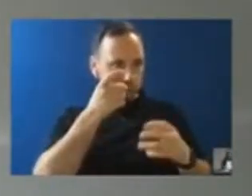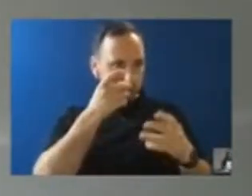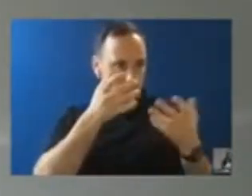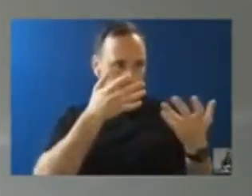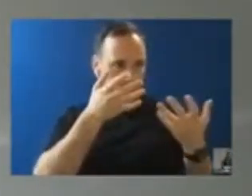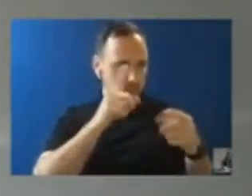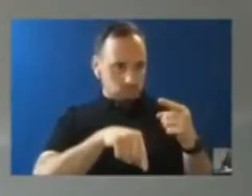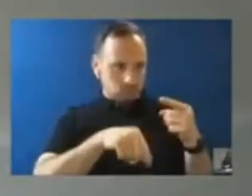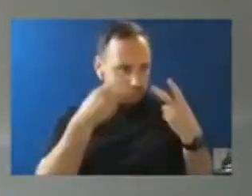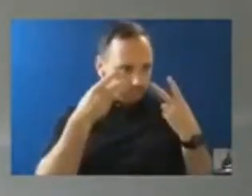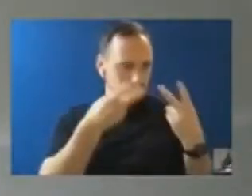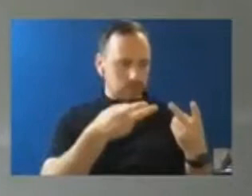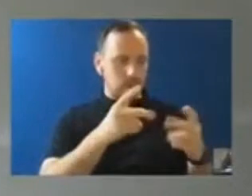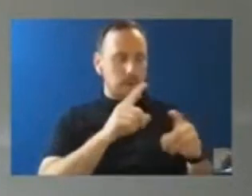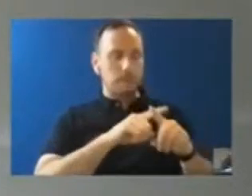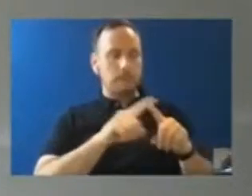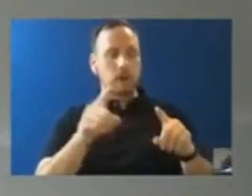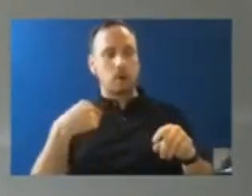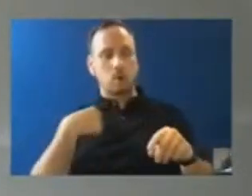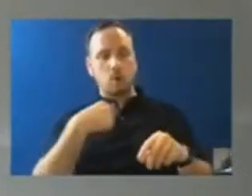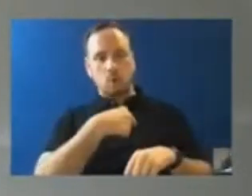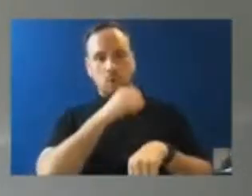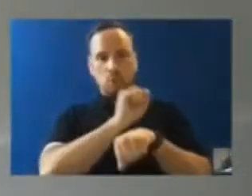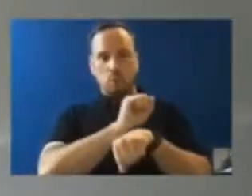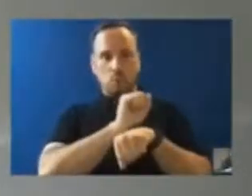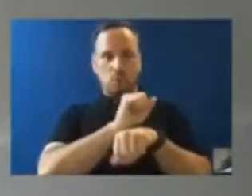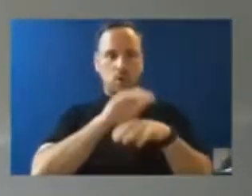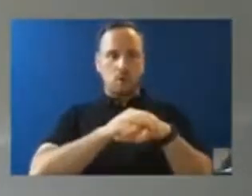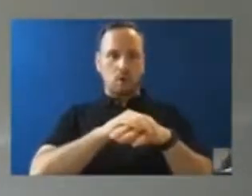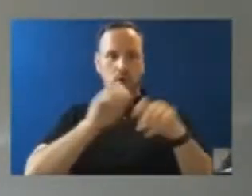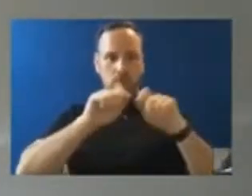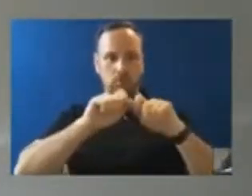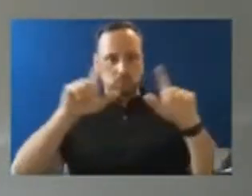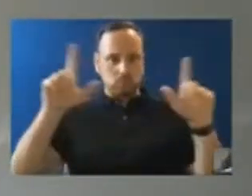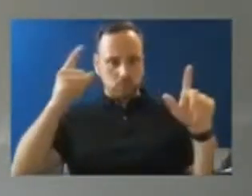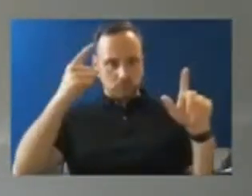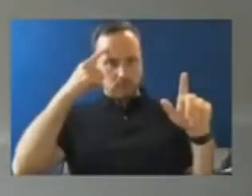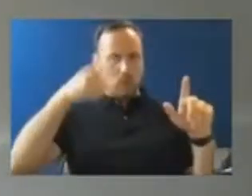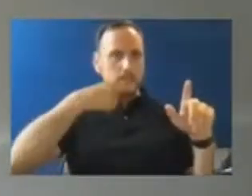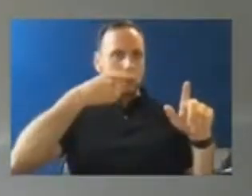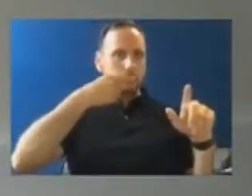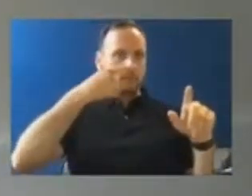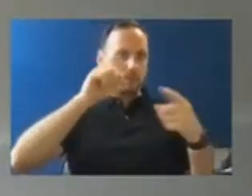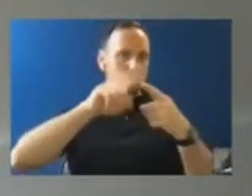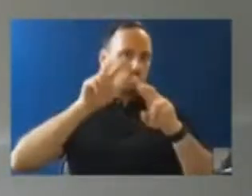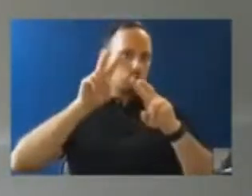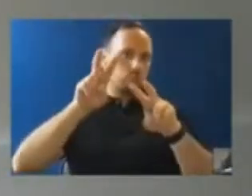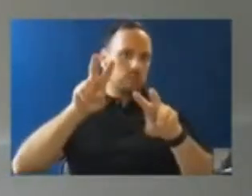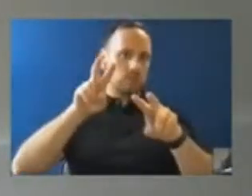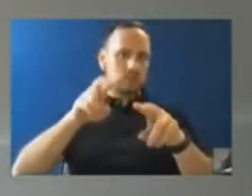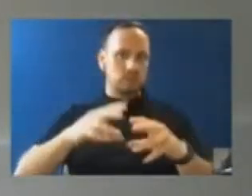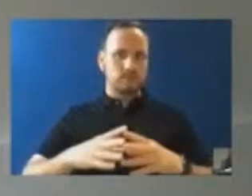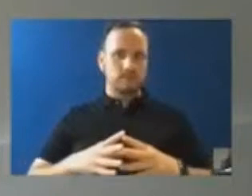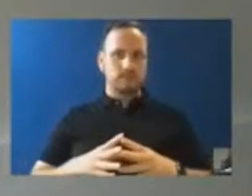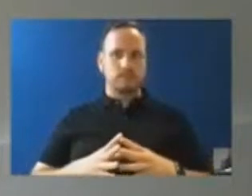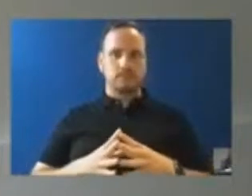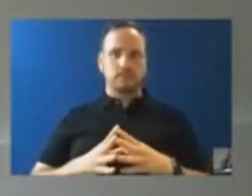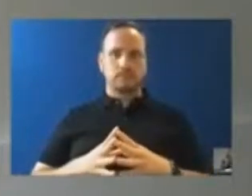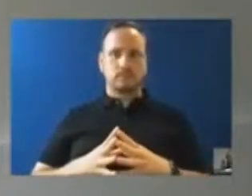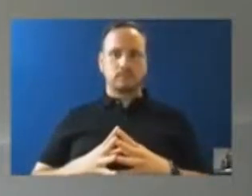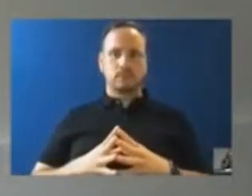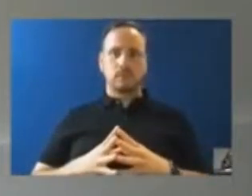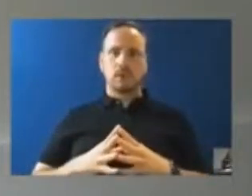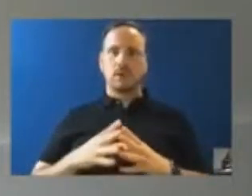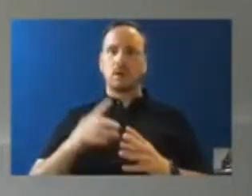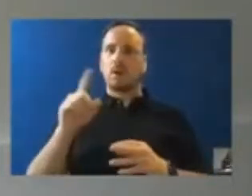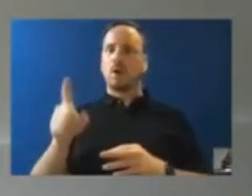see very well. So we are working on getting those on board docs. I think it's important for the public to see, so that's great. Thank you. The only question I